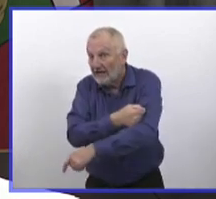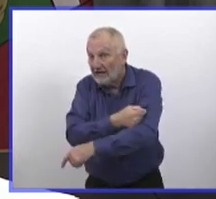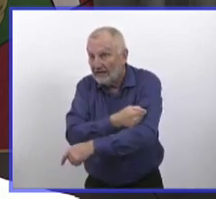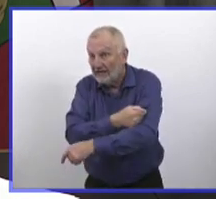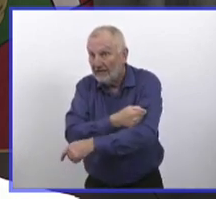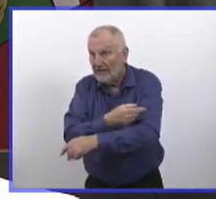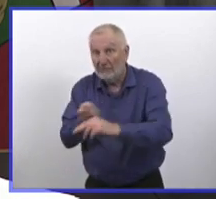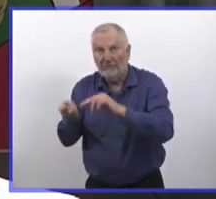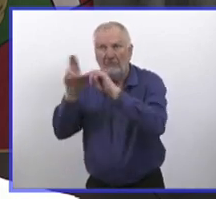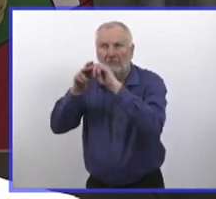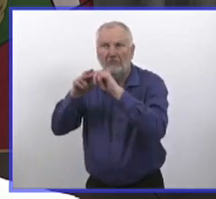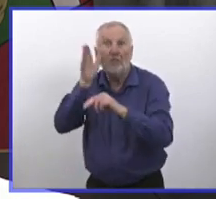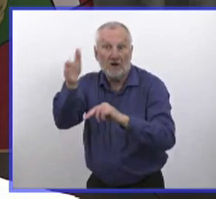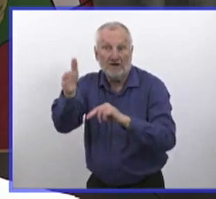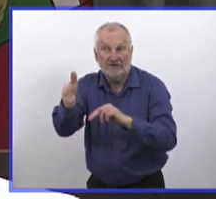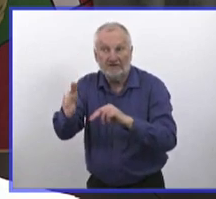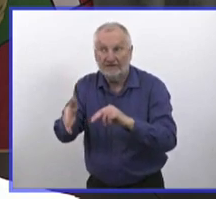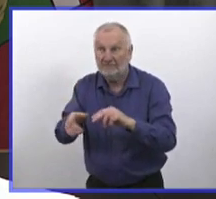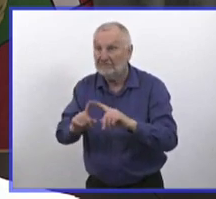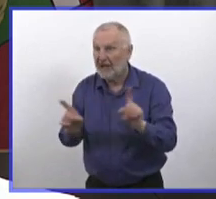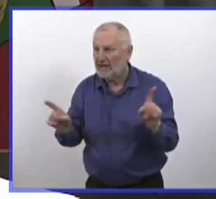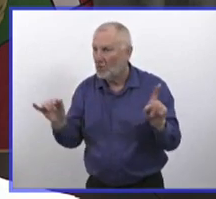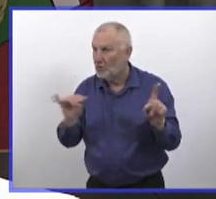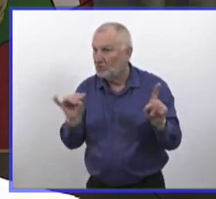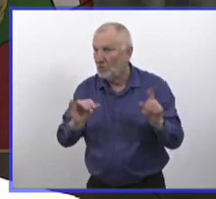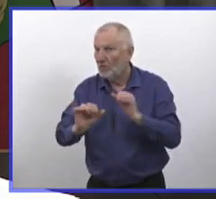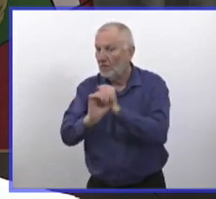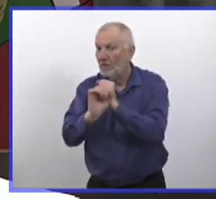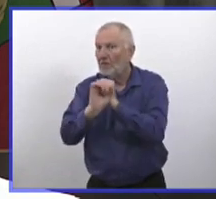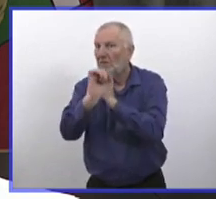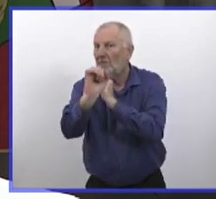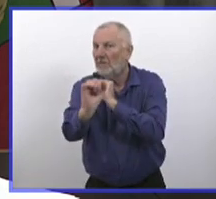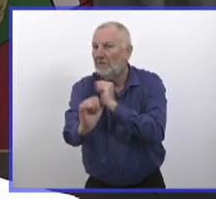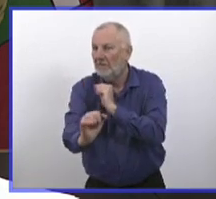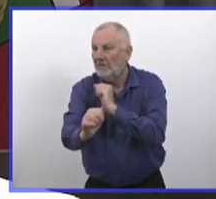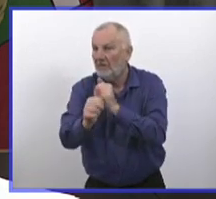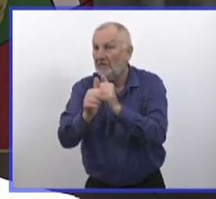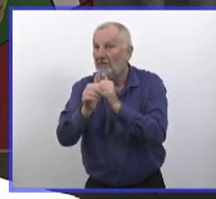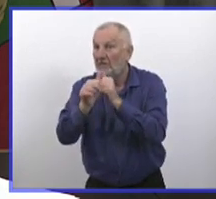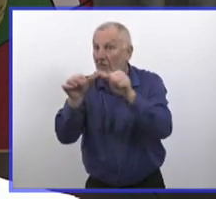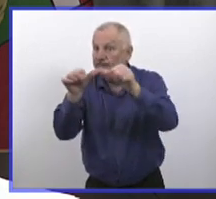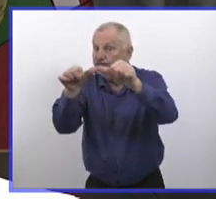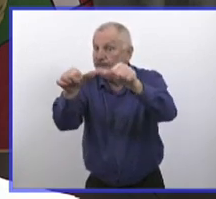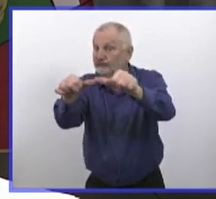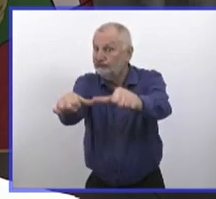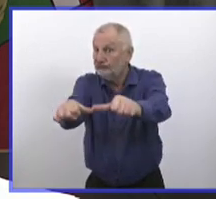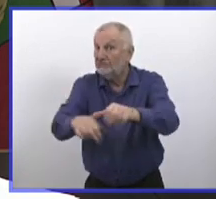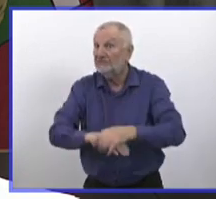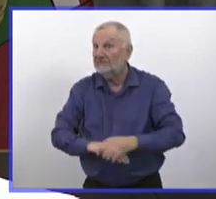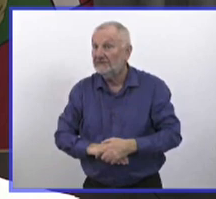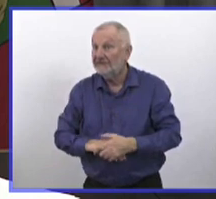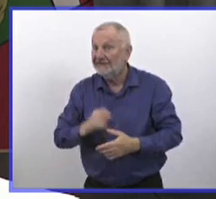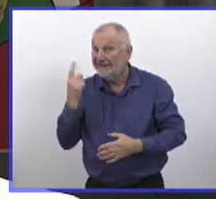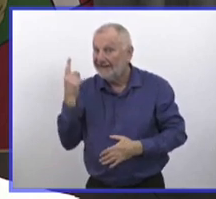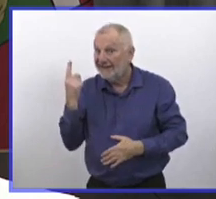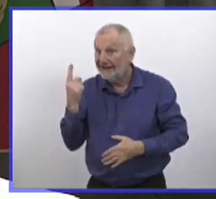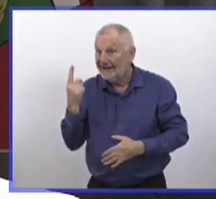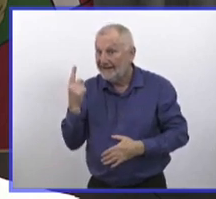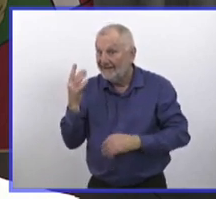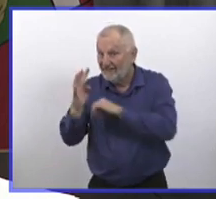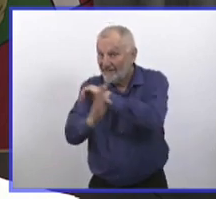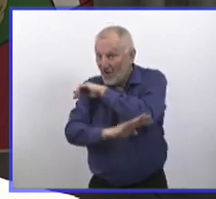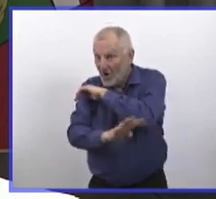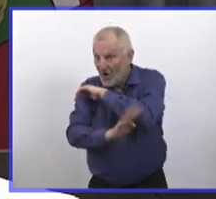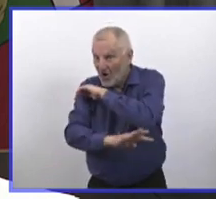that immunity remains long-term. Because we certainly don't, in the fall, want to have a repeat of this year where we're